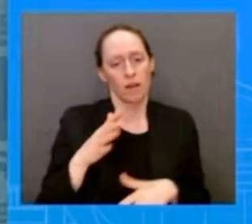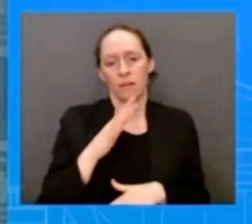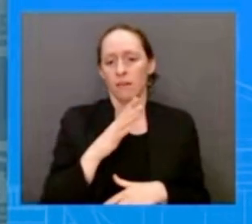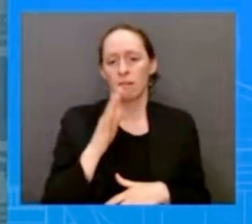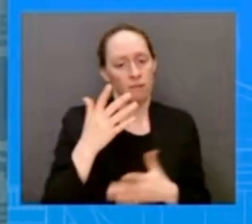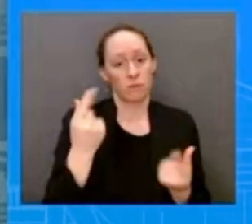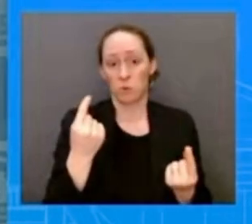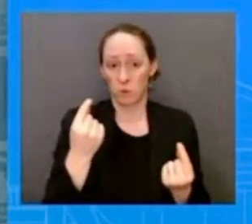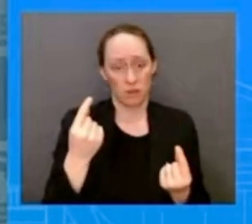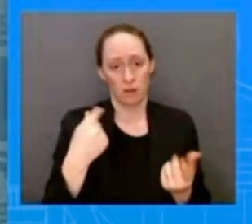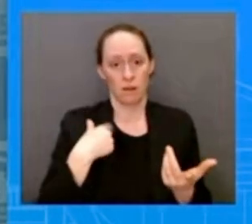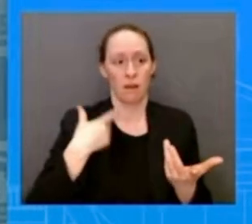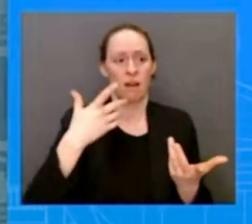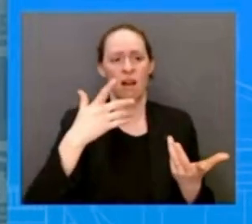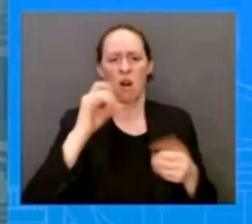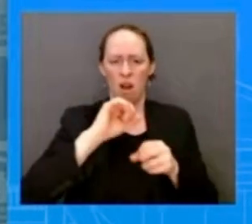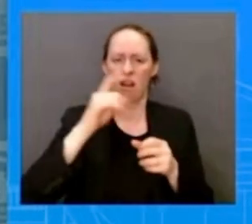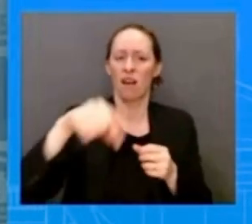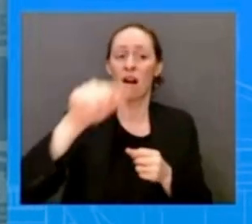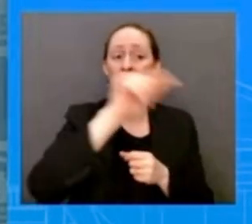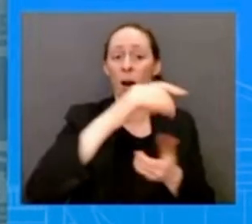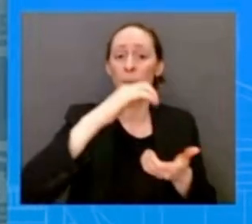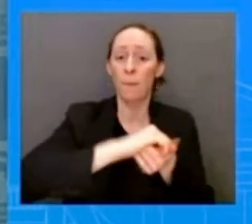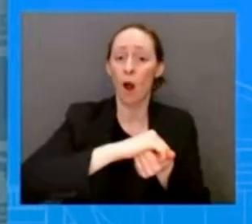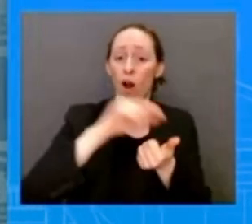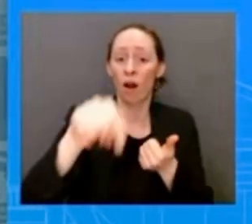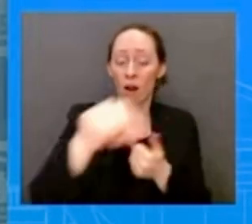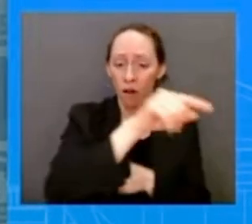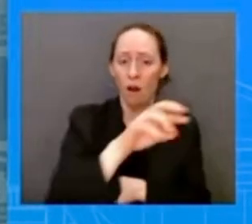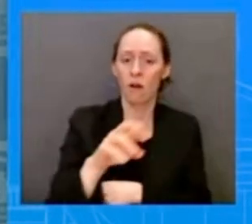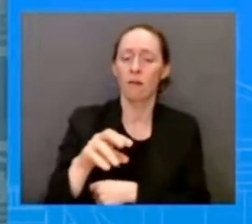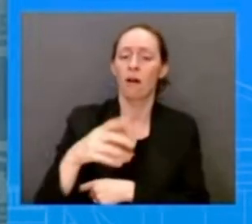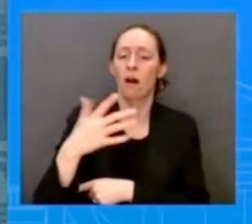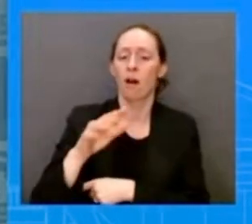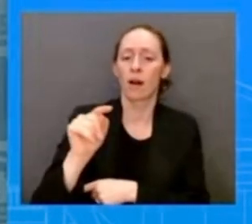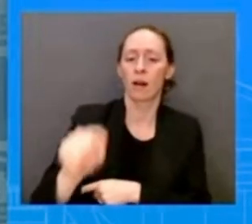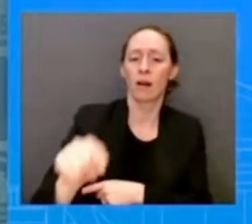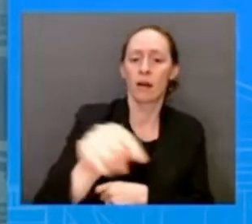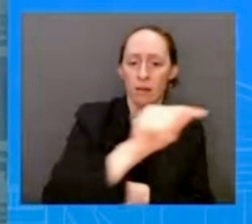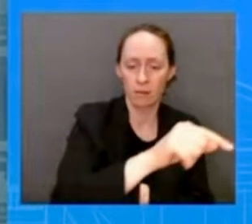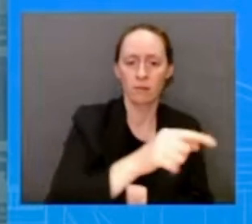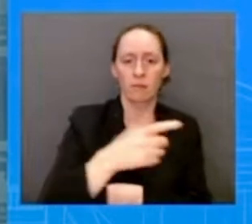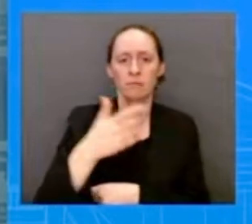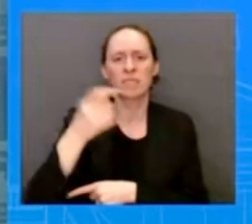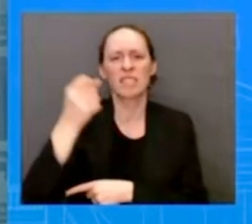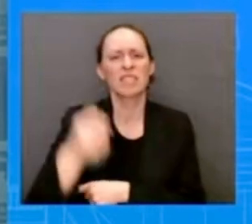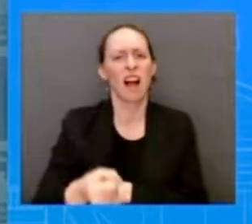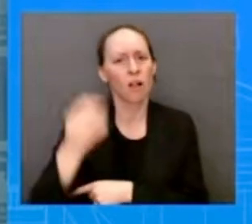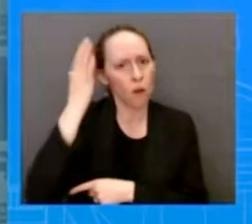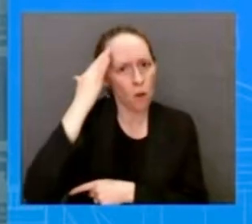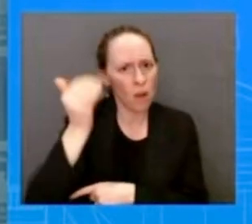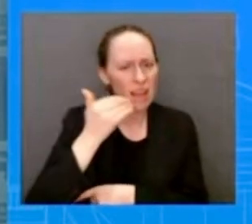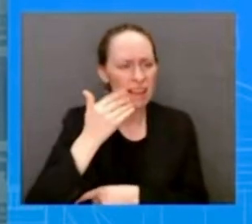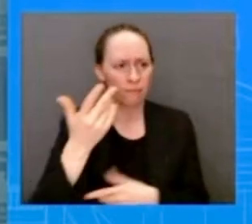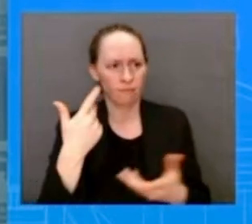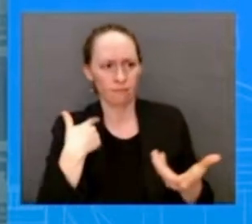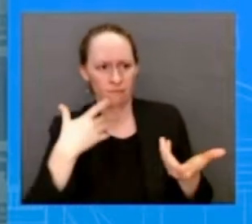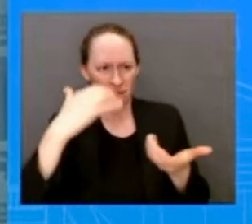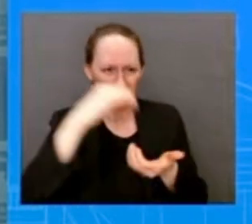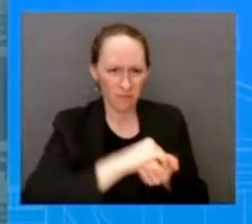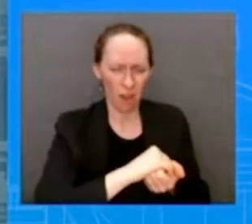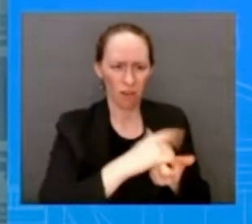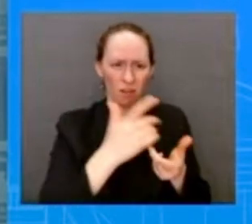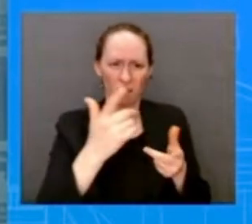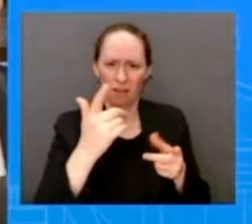vigilant on and around the peninsula. And of course, we've publicly condemned these launches, as had our UN colleagues.